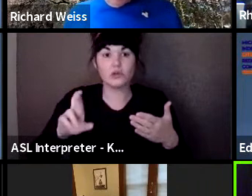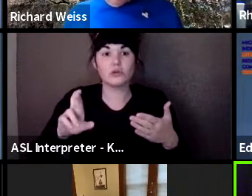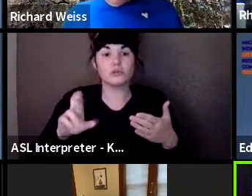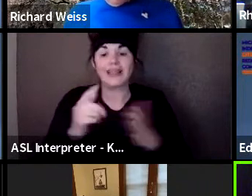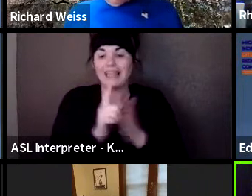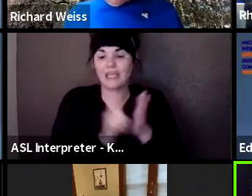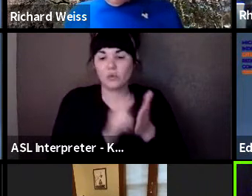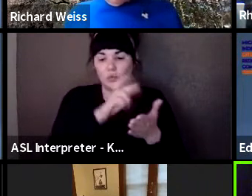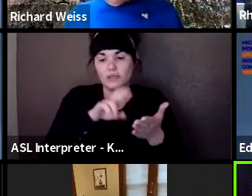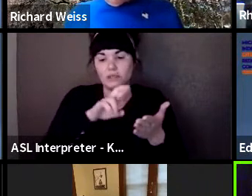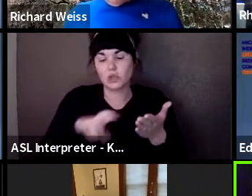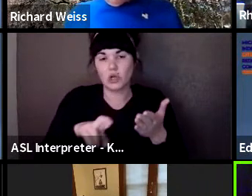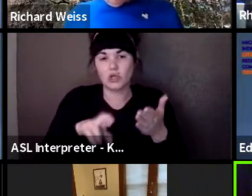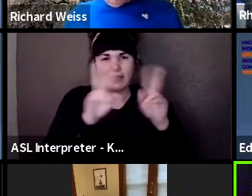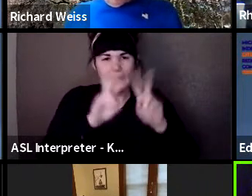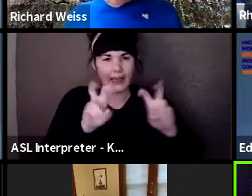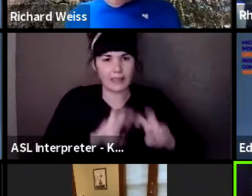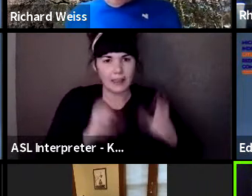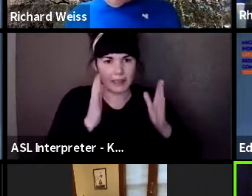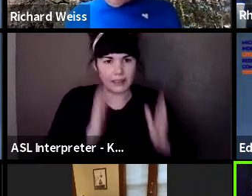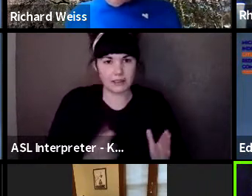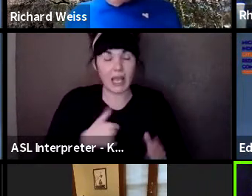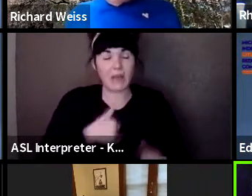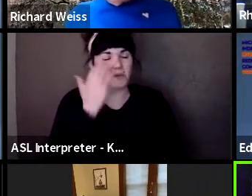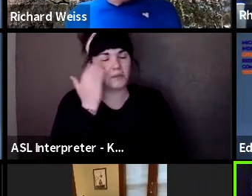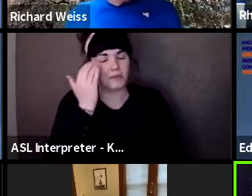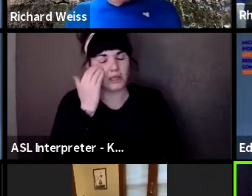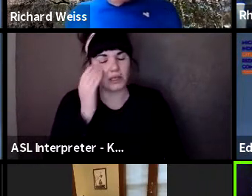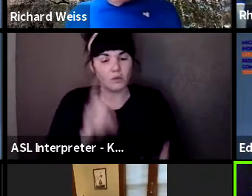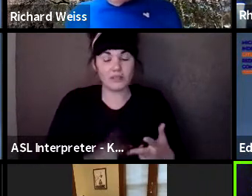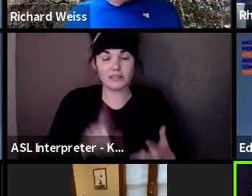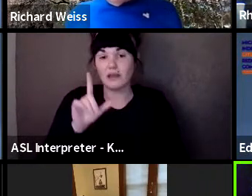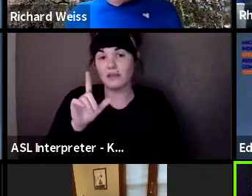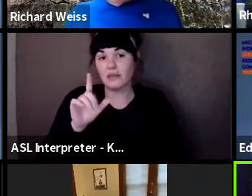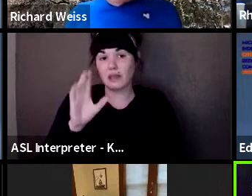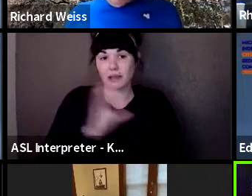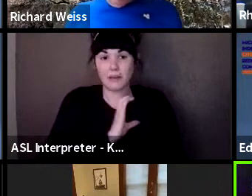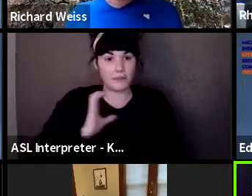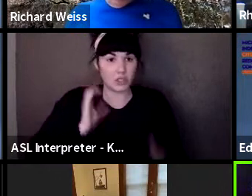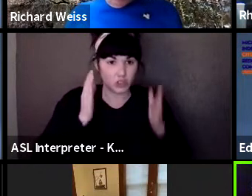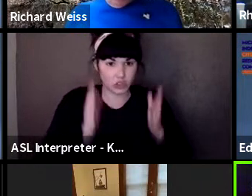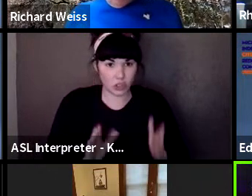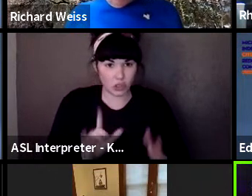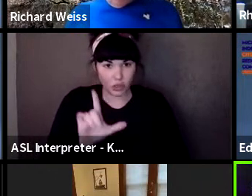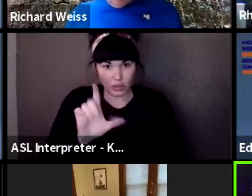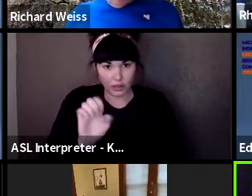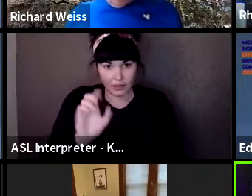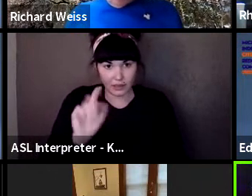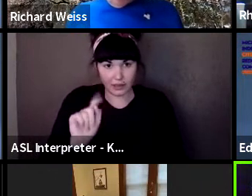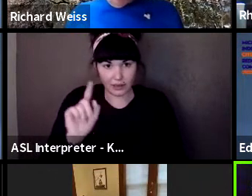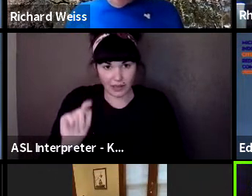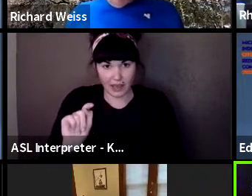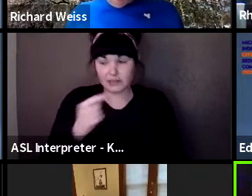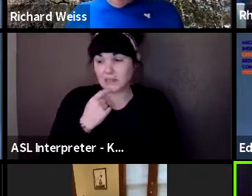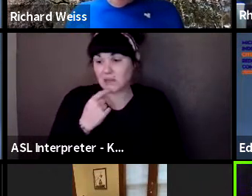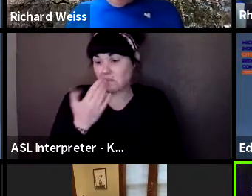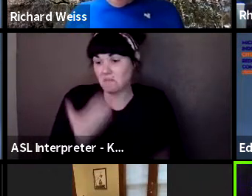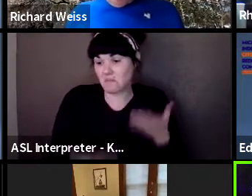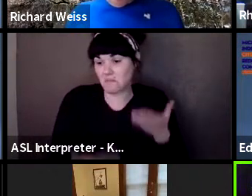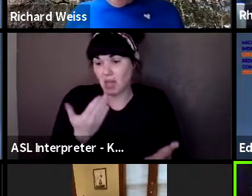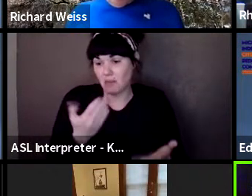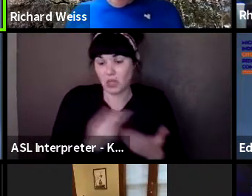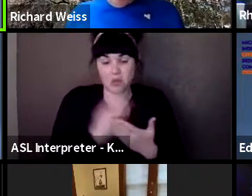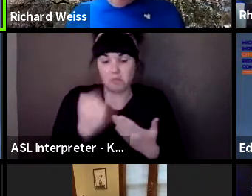with, or as Commissioner Lett indicated, whether it would in fact be something that would need a licensed attorney.